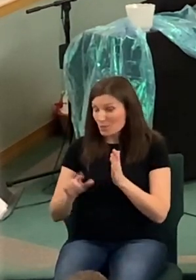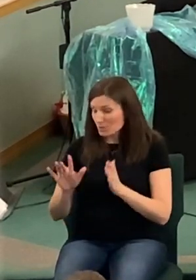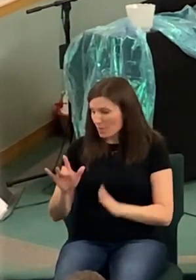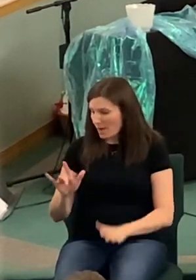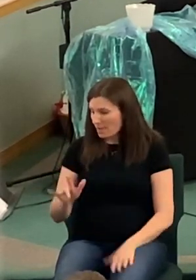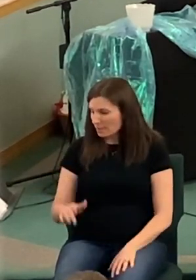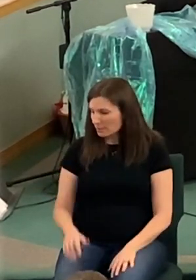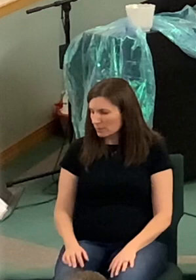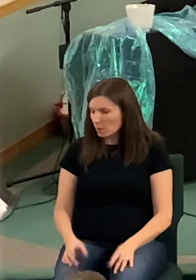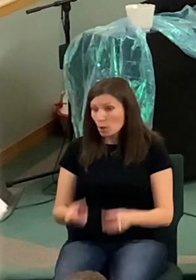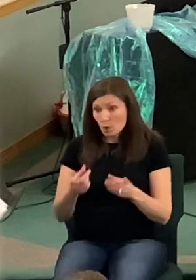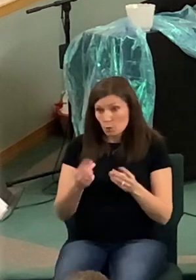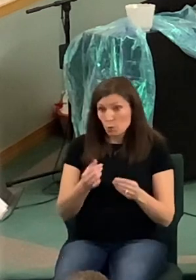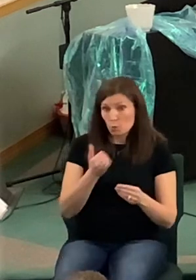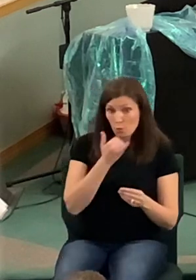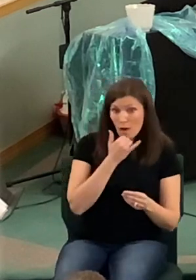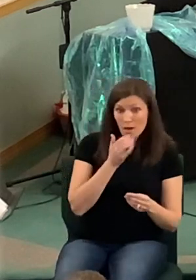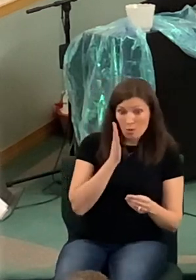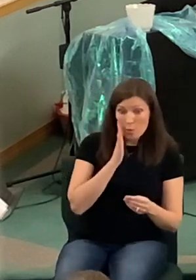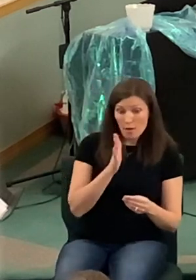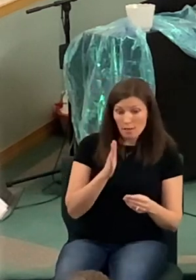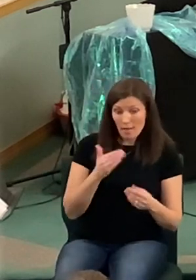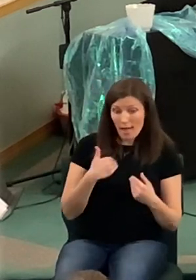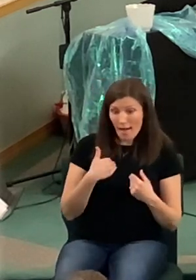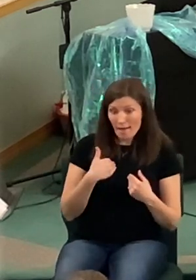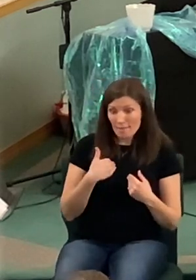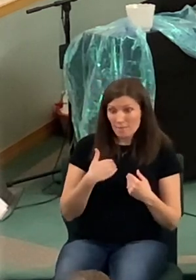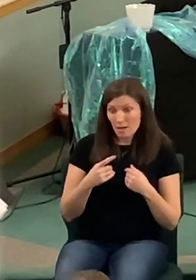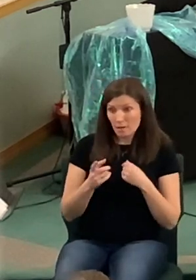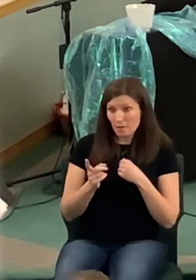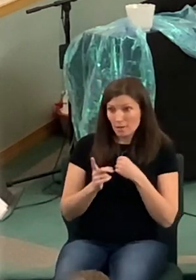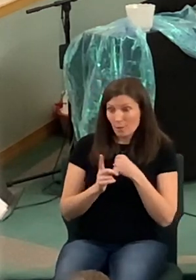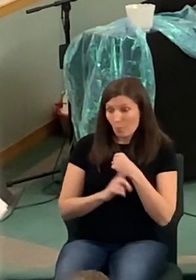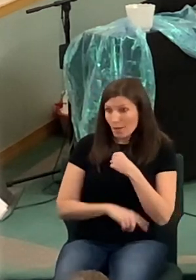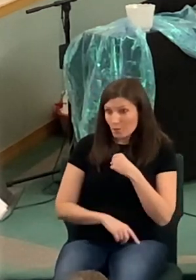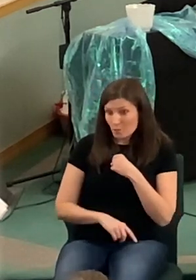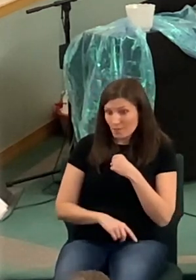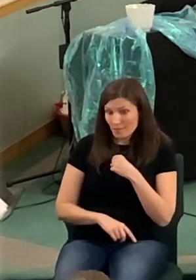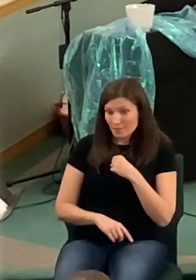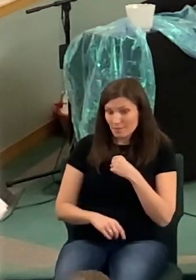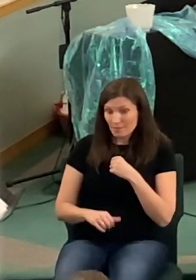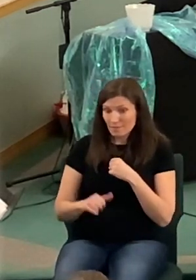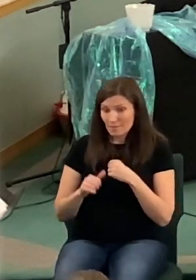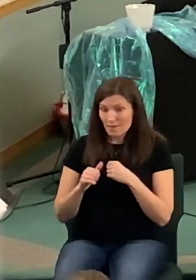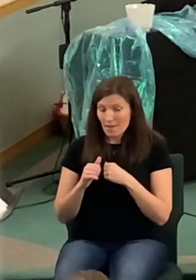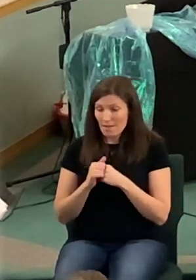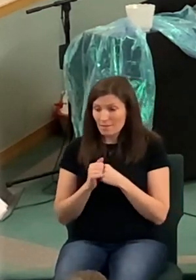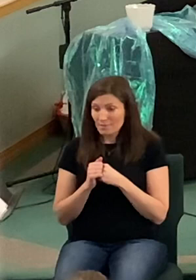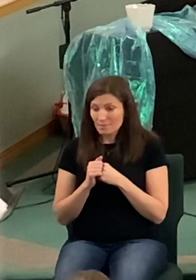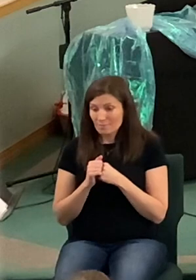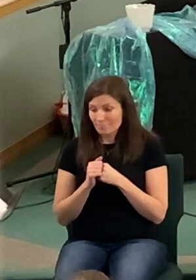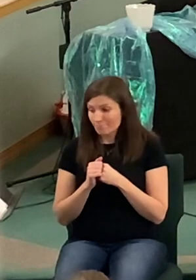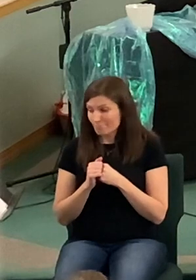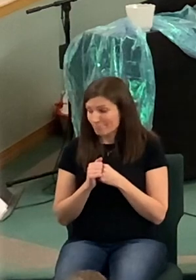consequences of the wrong which he has done, and that without partiality.